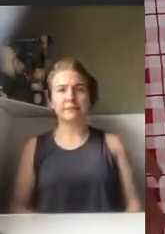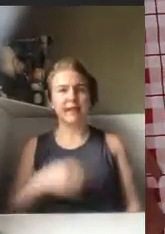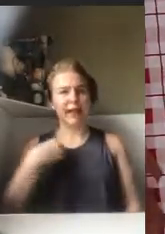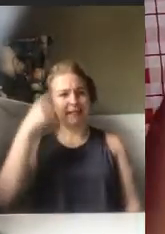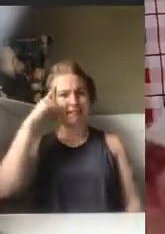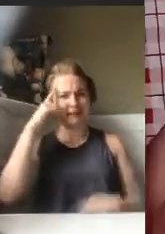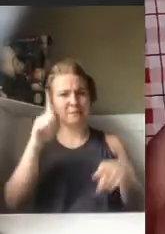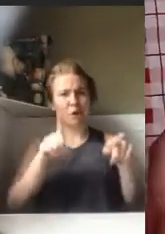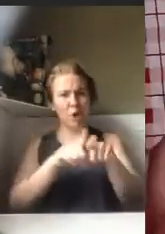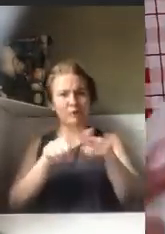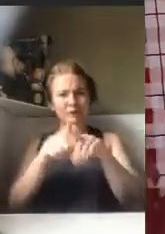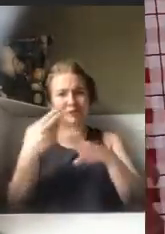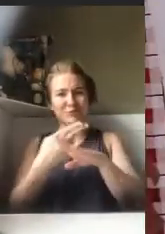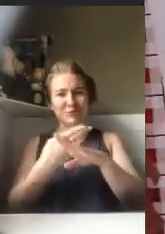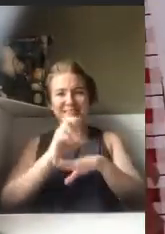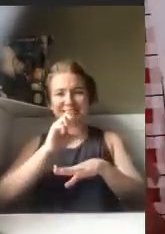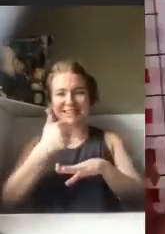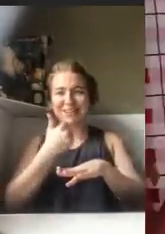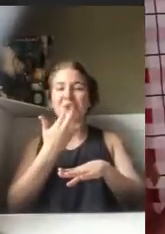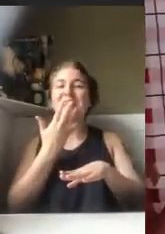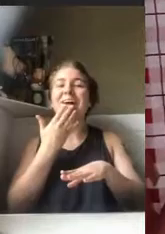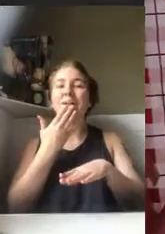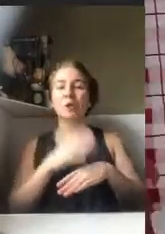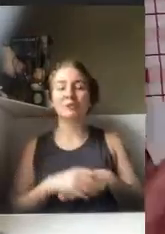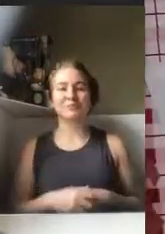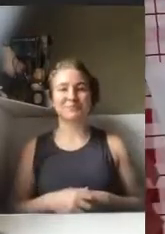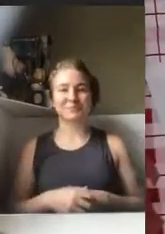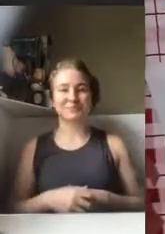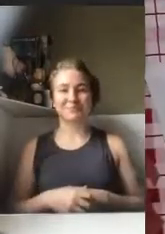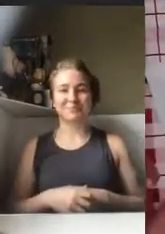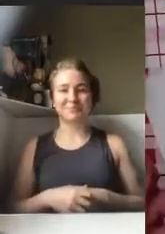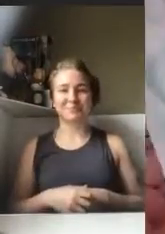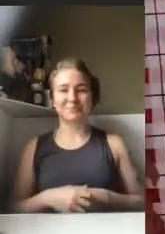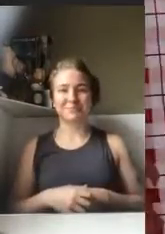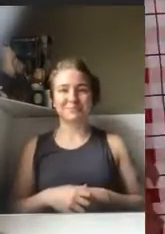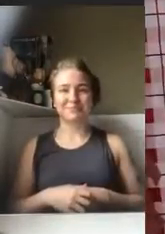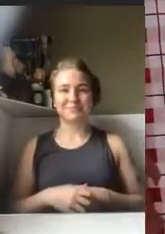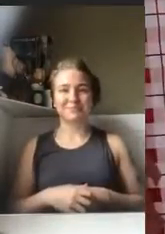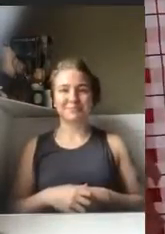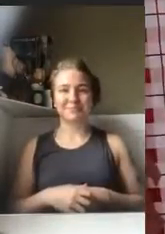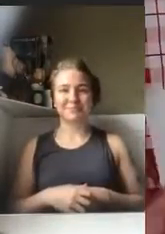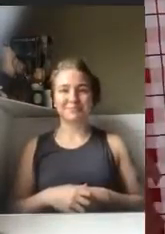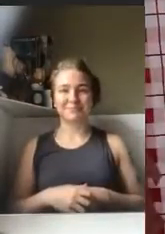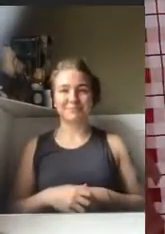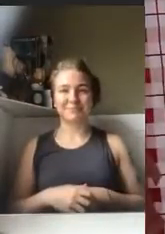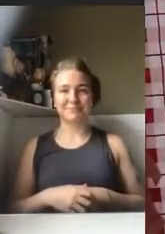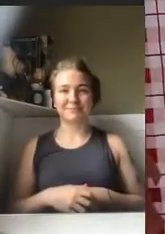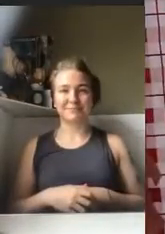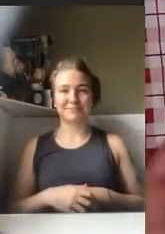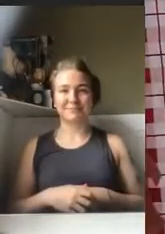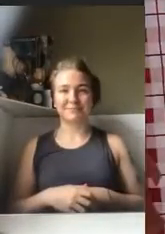I'll even add another color.